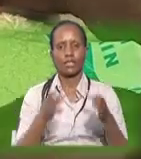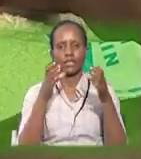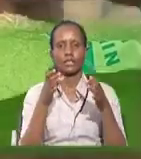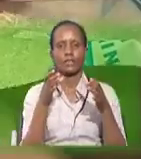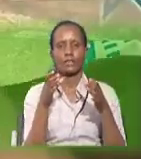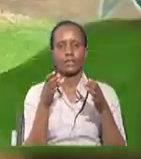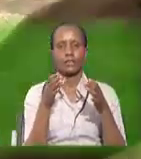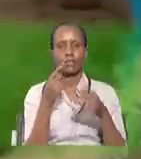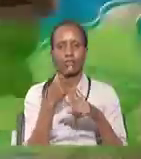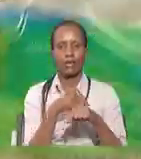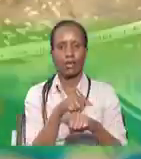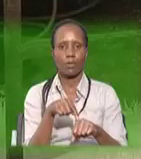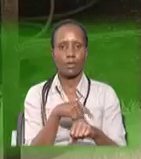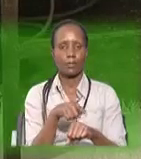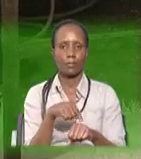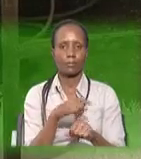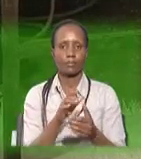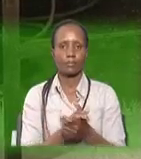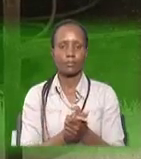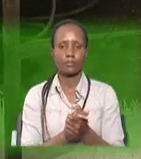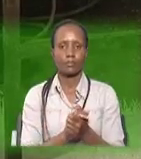kilograms per hour.